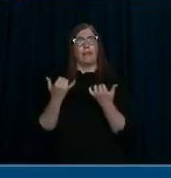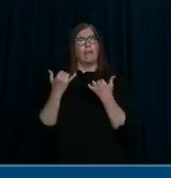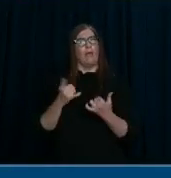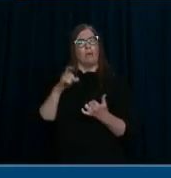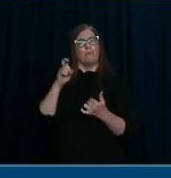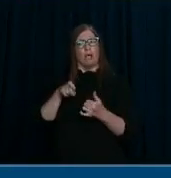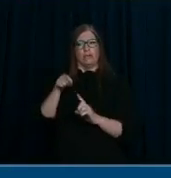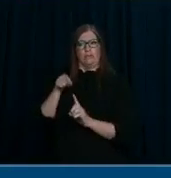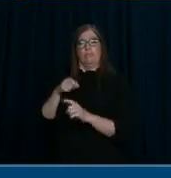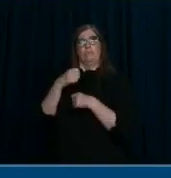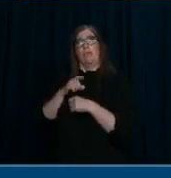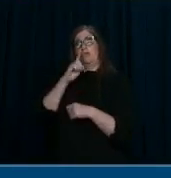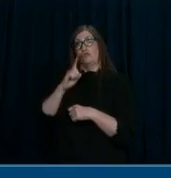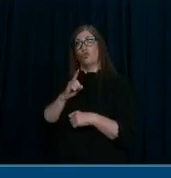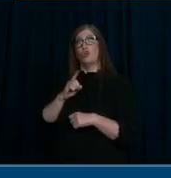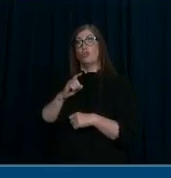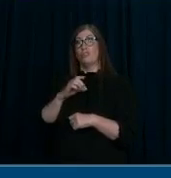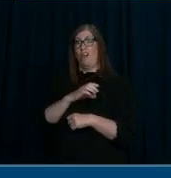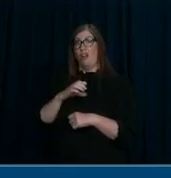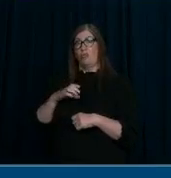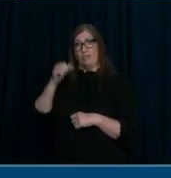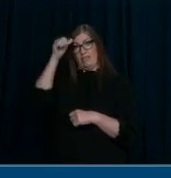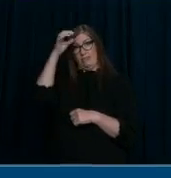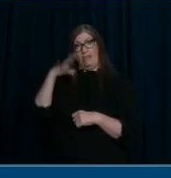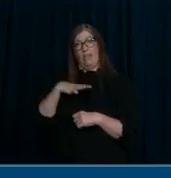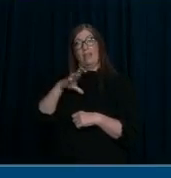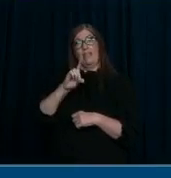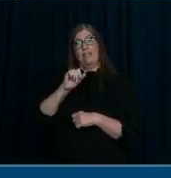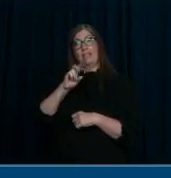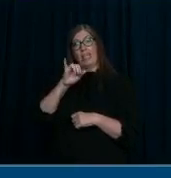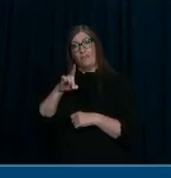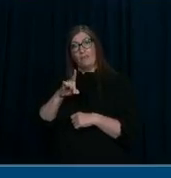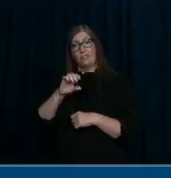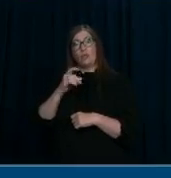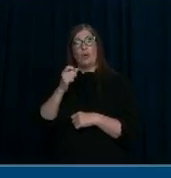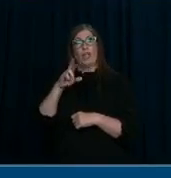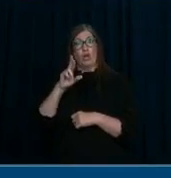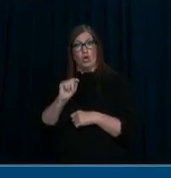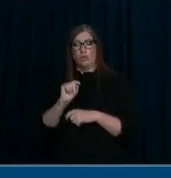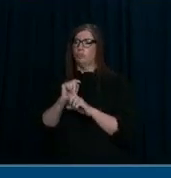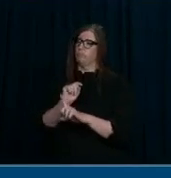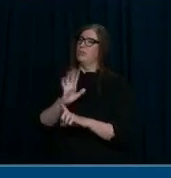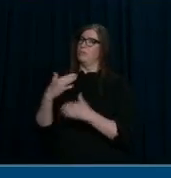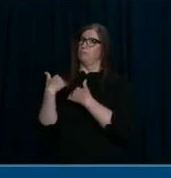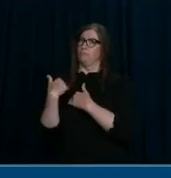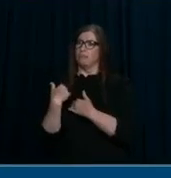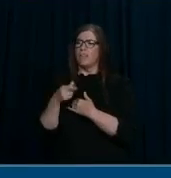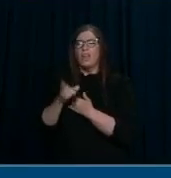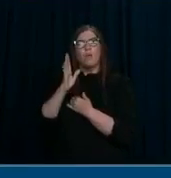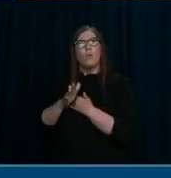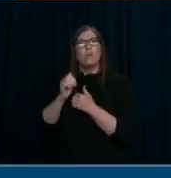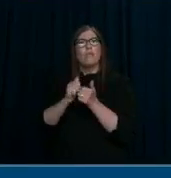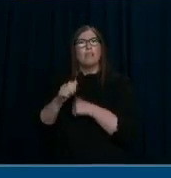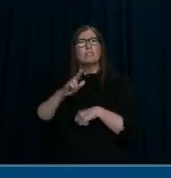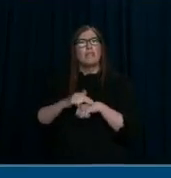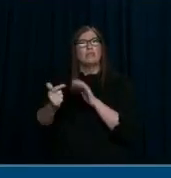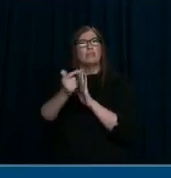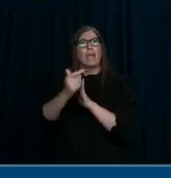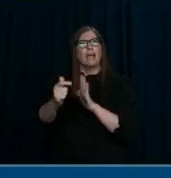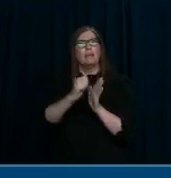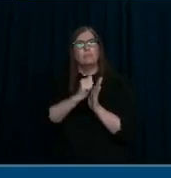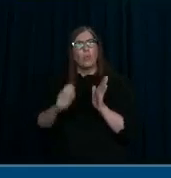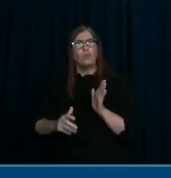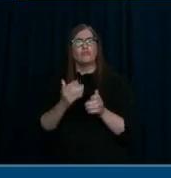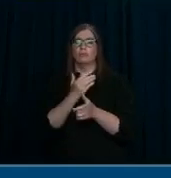must hold Congressman David Schweikert accountable. David Schweikert would pass a national ban on abortion. He wants to